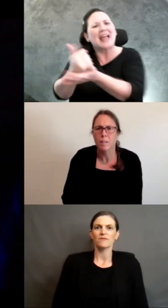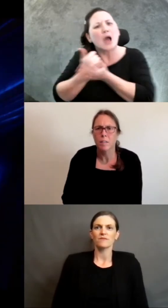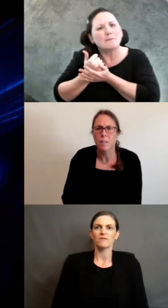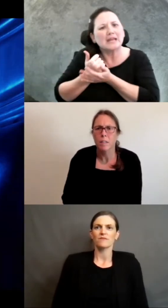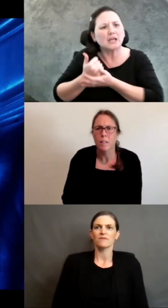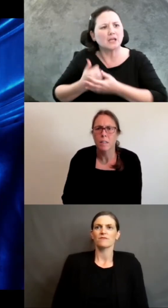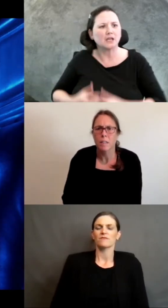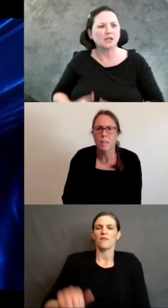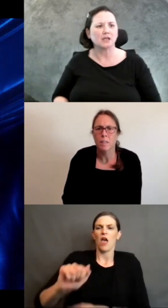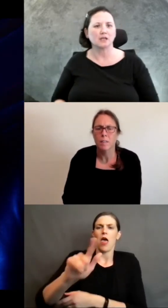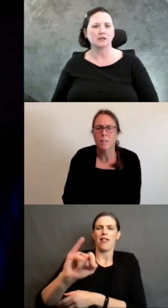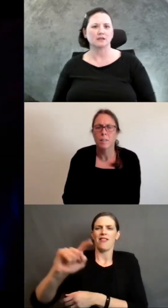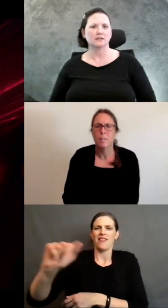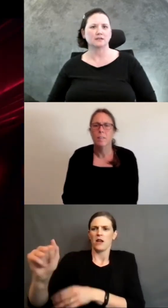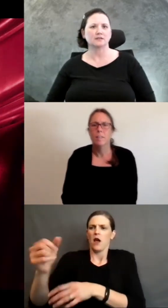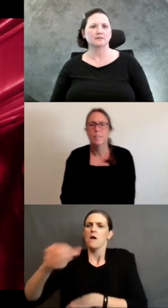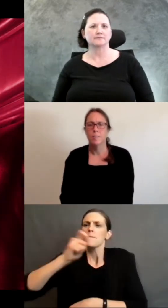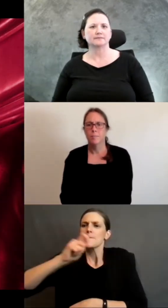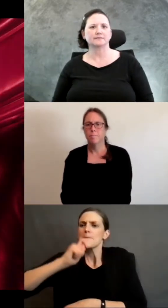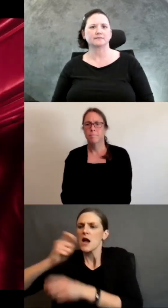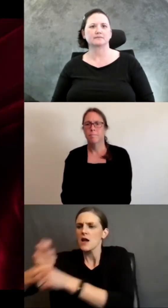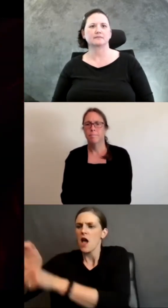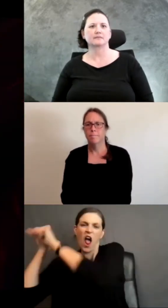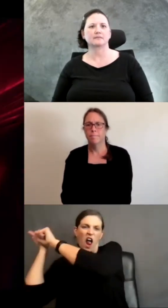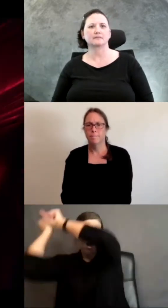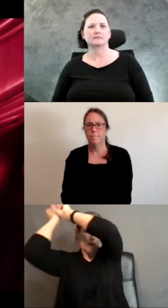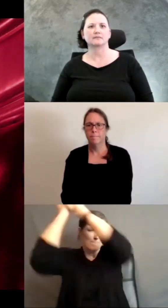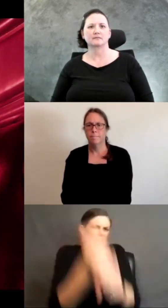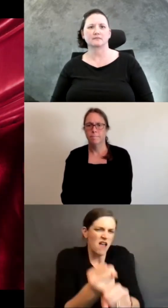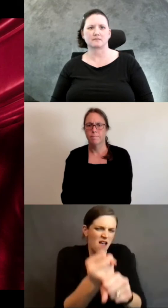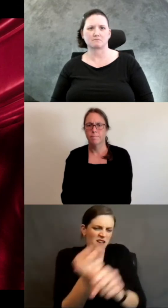stand and smashes it down on the relay.